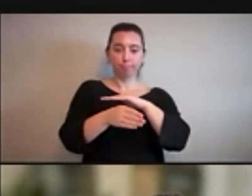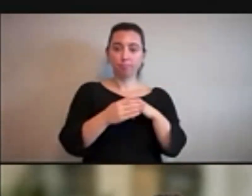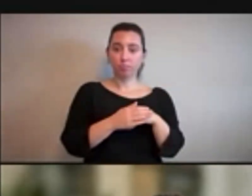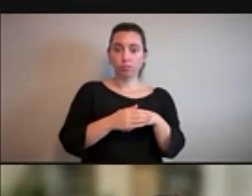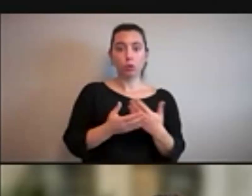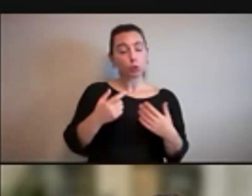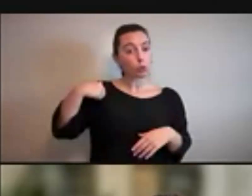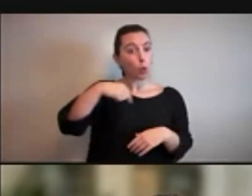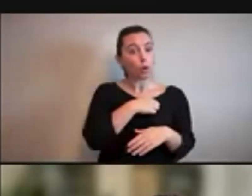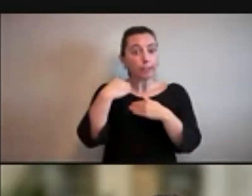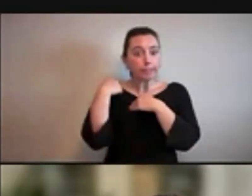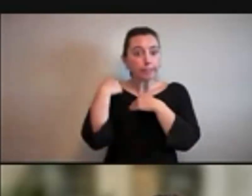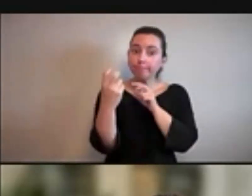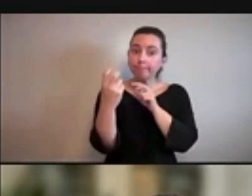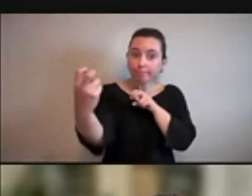they are